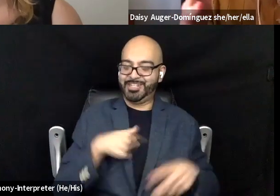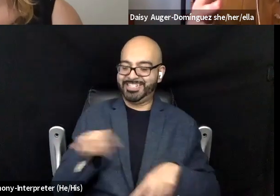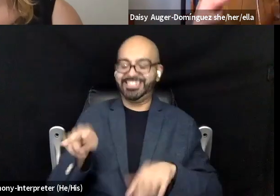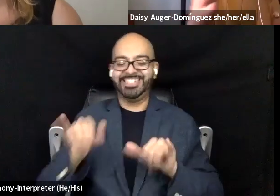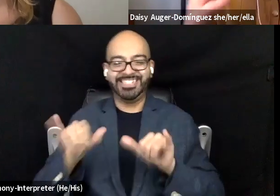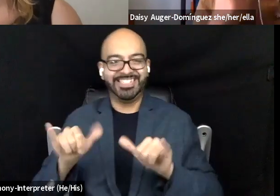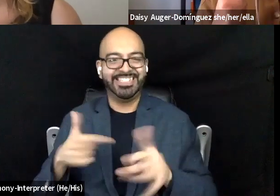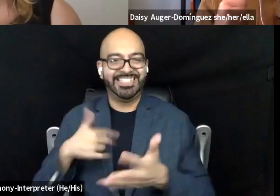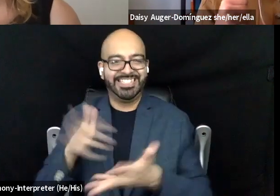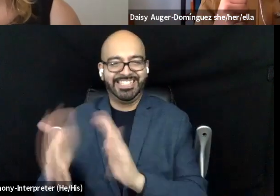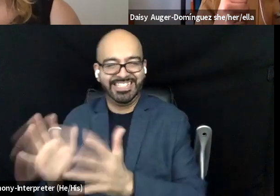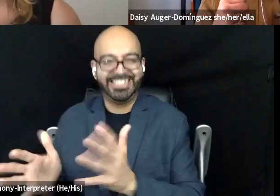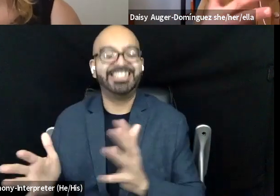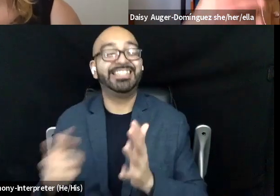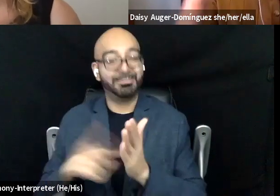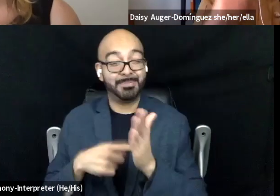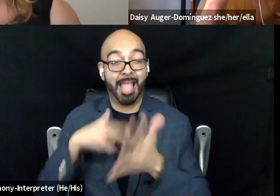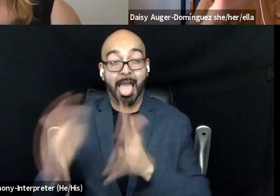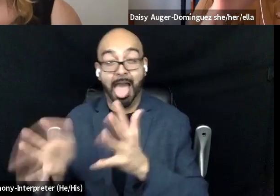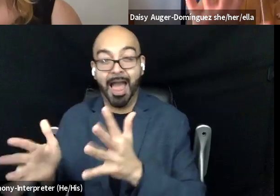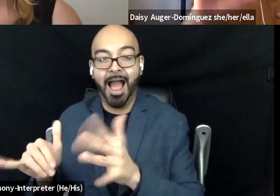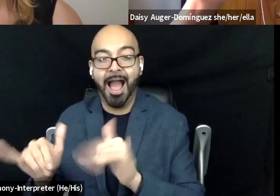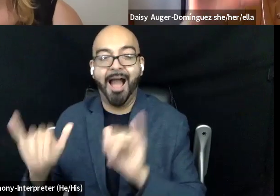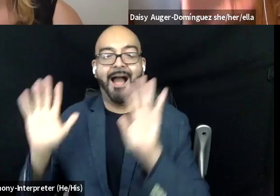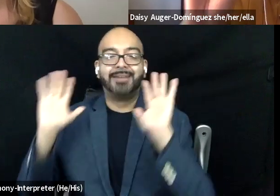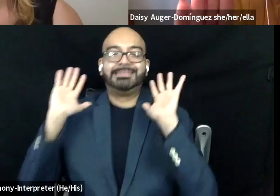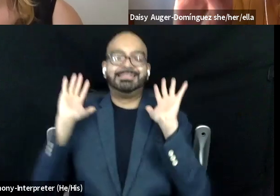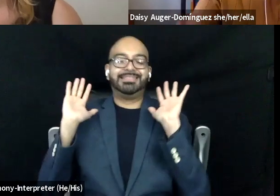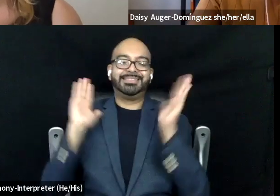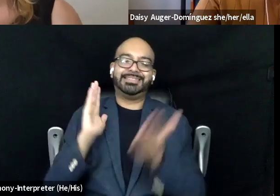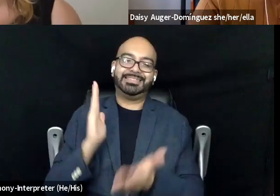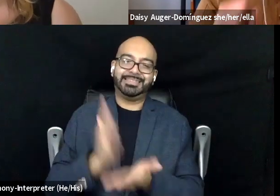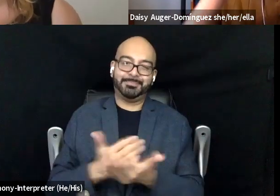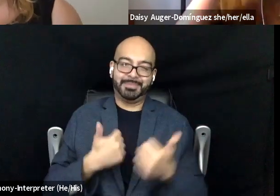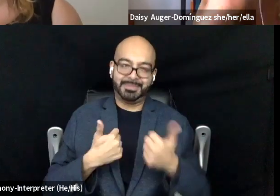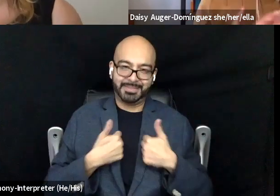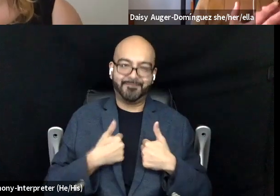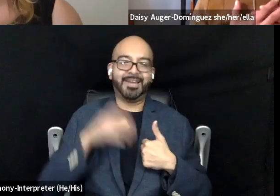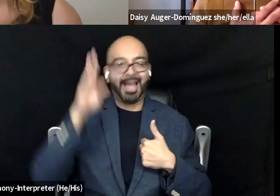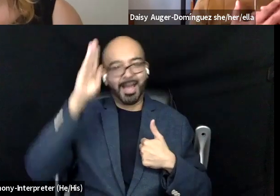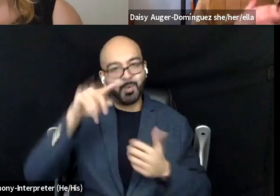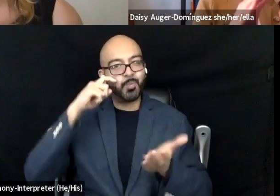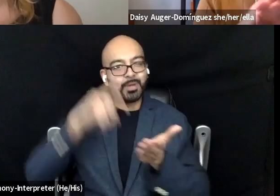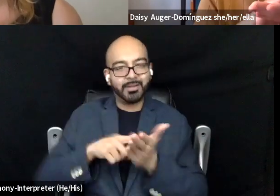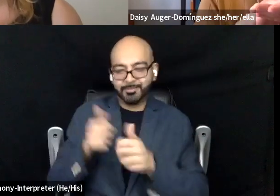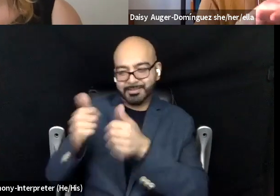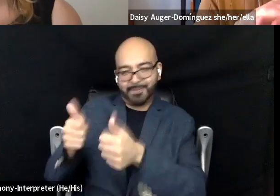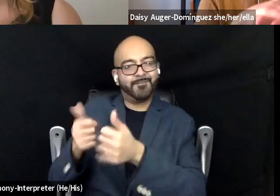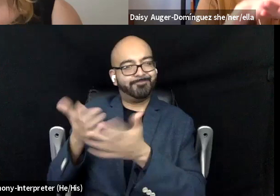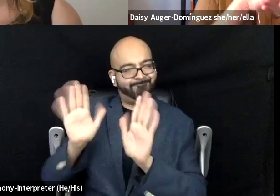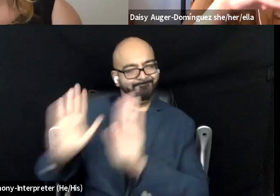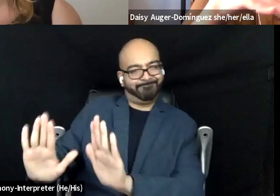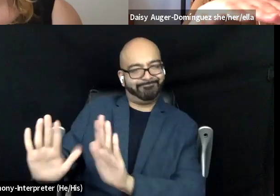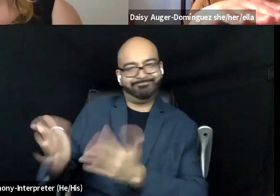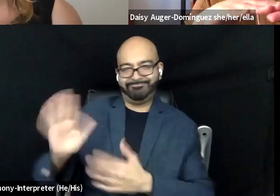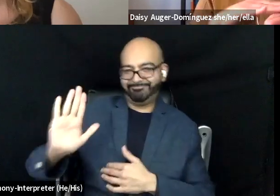not, I stop myself from doing that and say, I was like, no, she is her own person. And my job is to make sure that, that she is